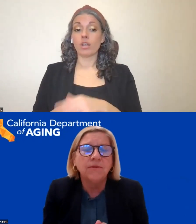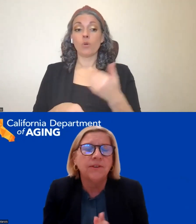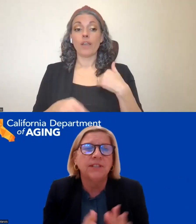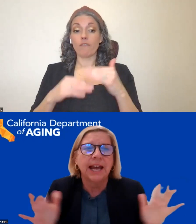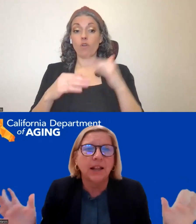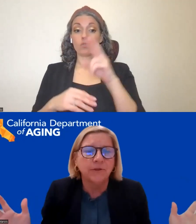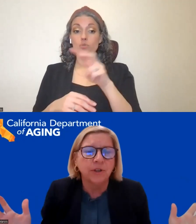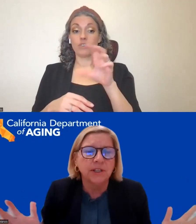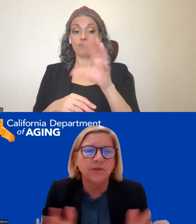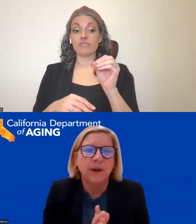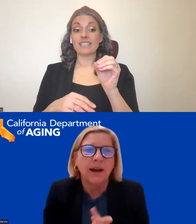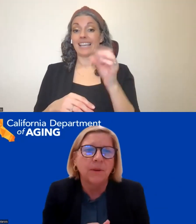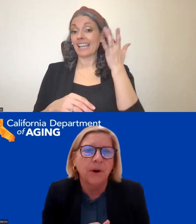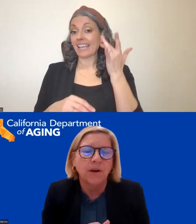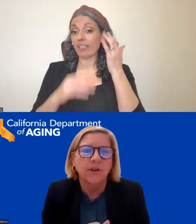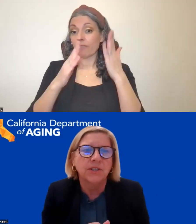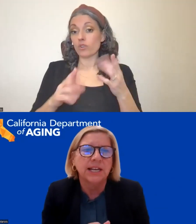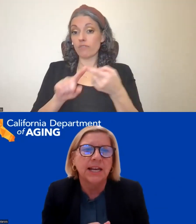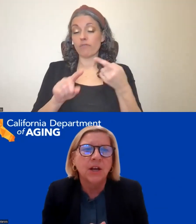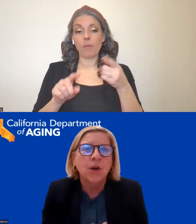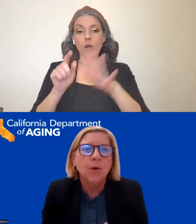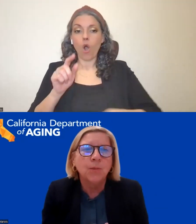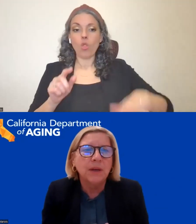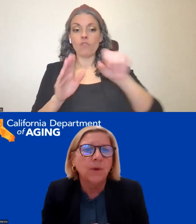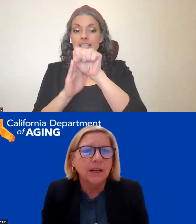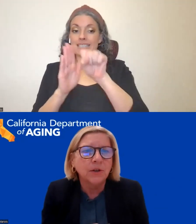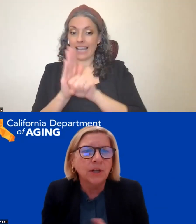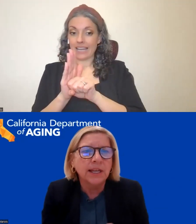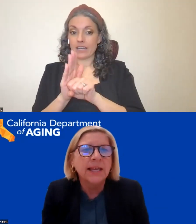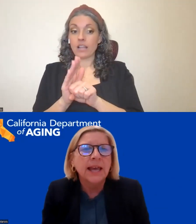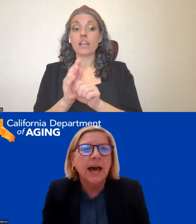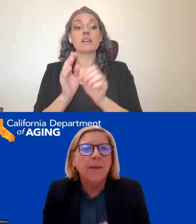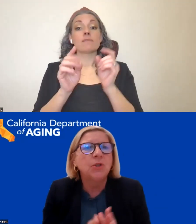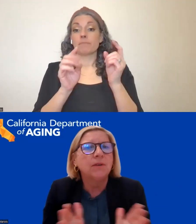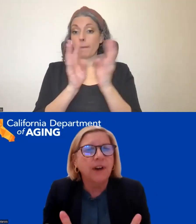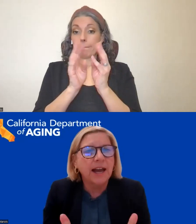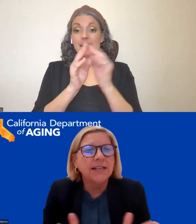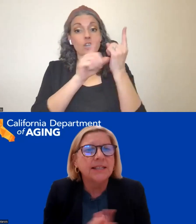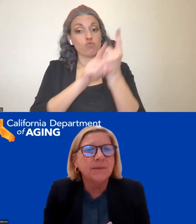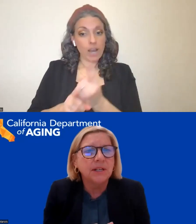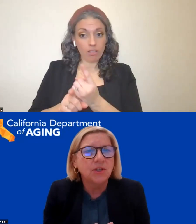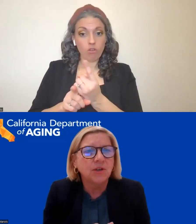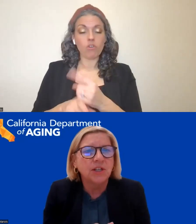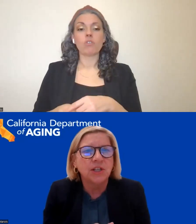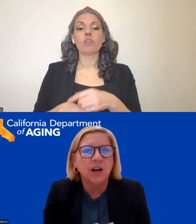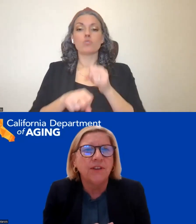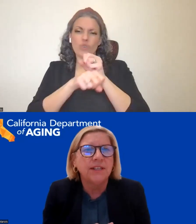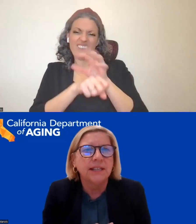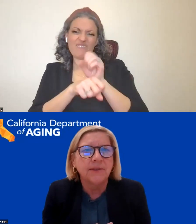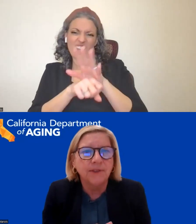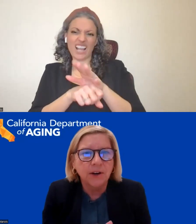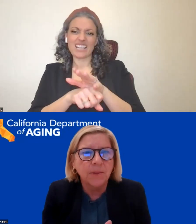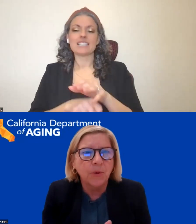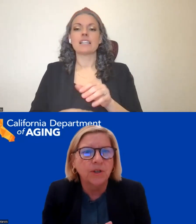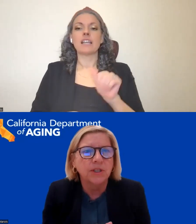250 Californians from every part of our state who meet regularly. to advise the administration on